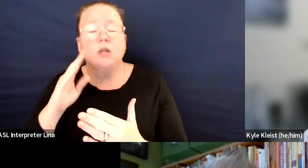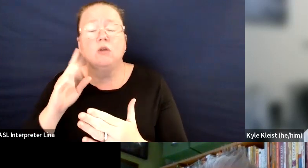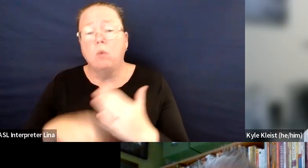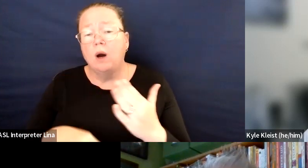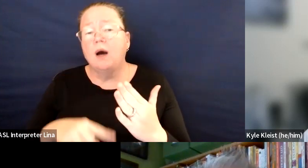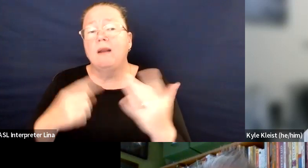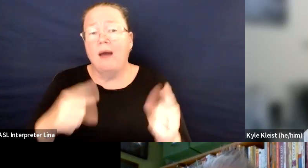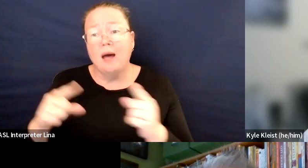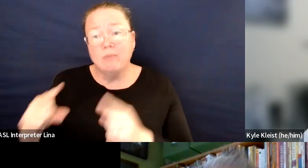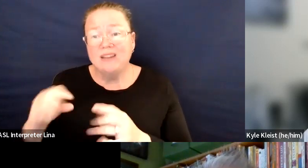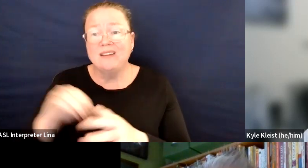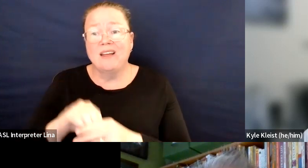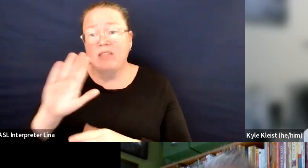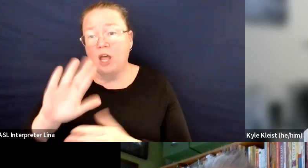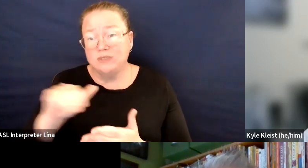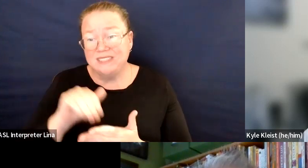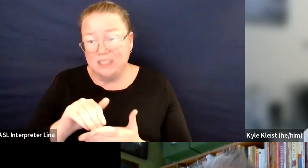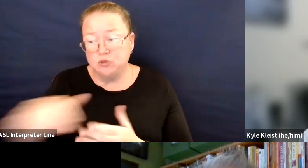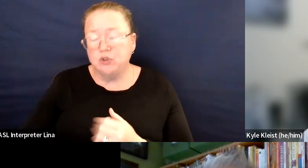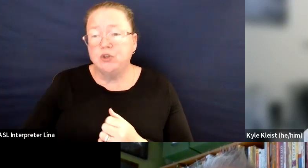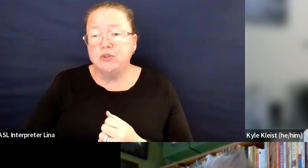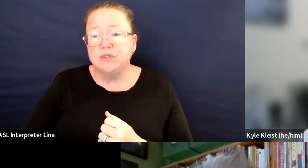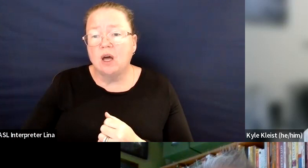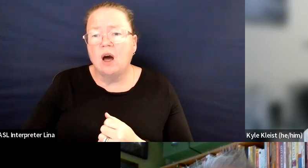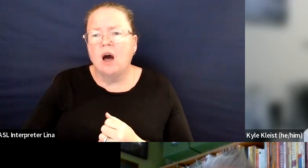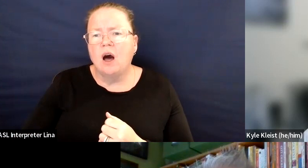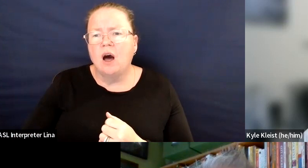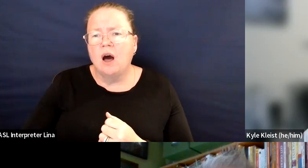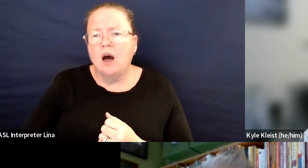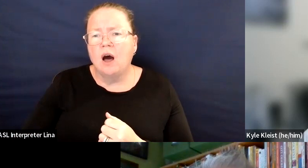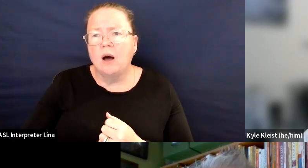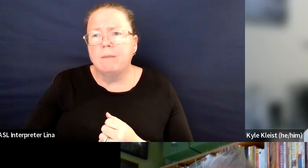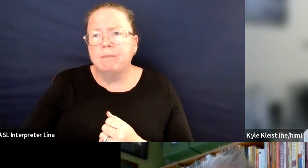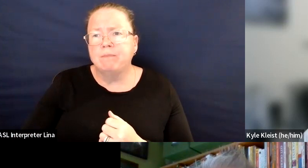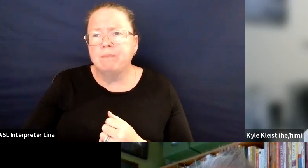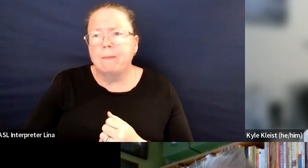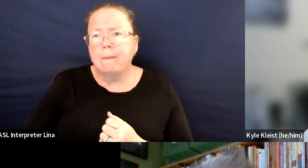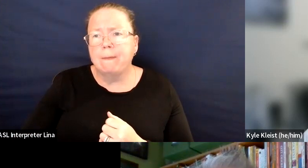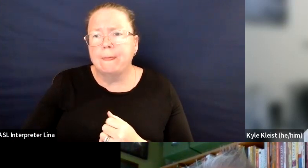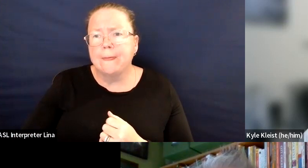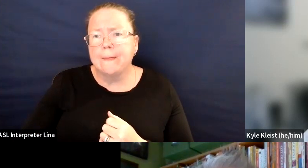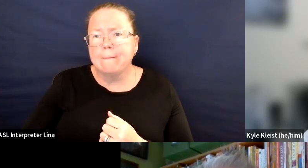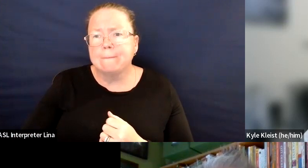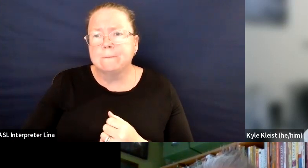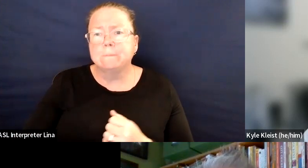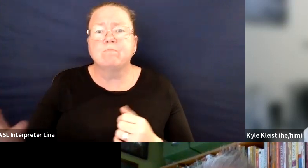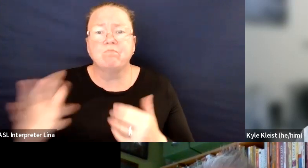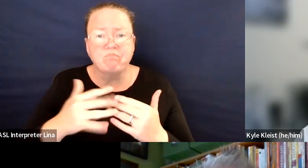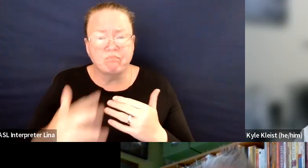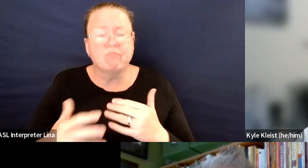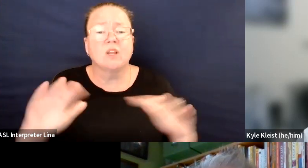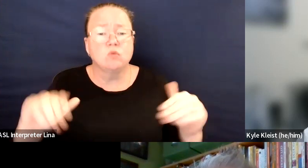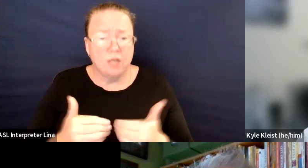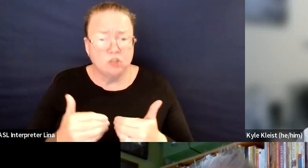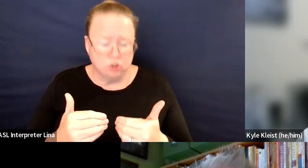what is happening in their centers. And then the chat is just going on from there, just